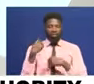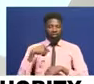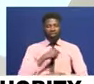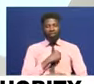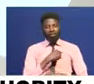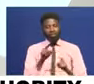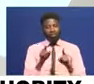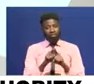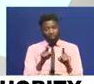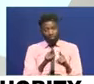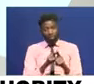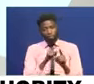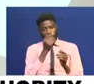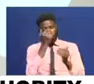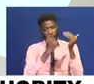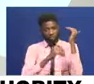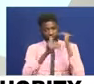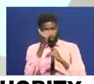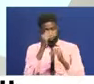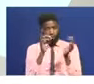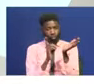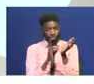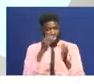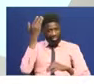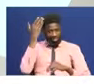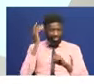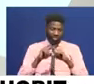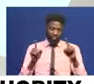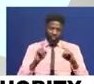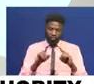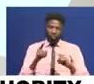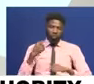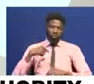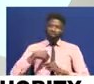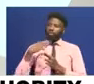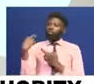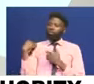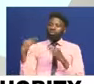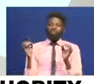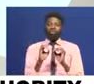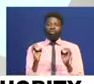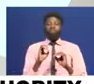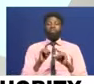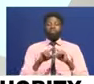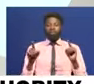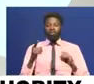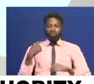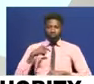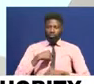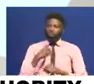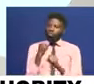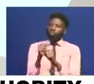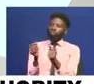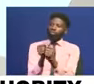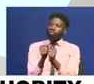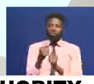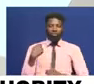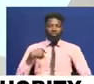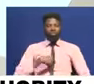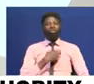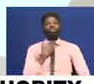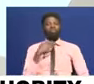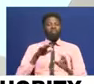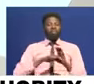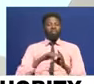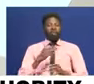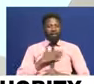healthcare professionals who are allowed to practice in those bodies and so on. So that's not within our mandate. However, we're an interested party, because we want our members to get